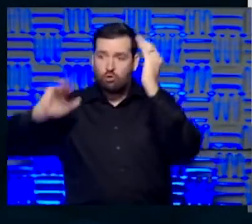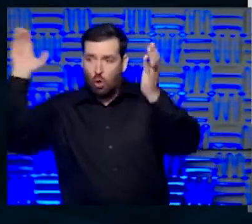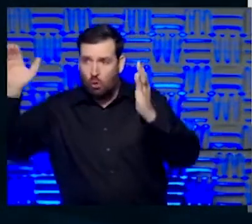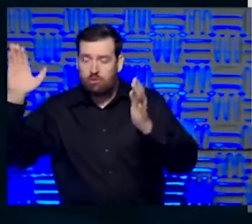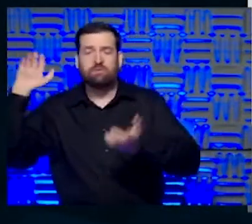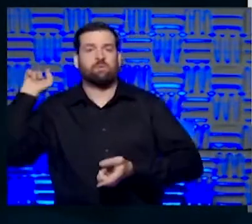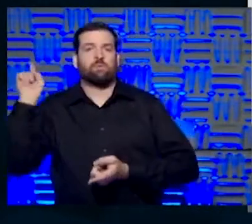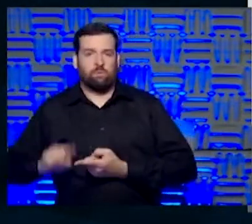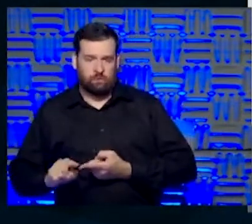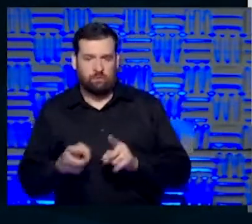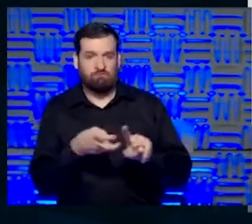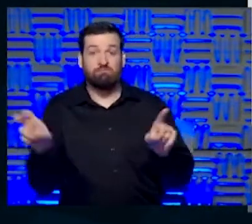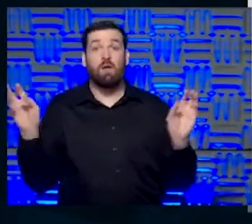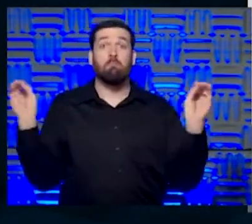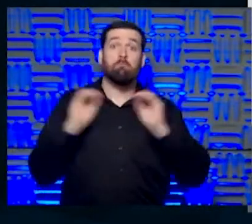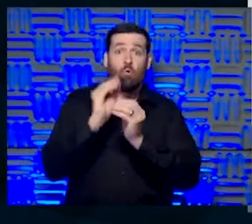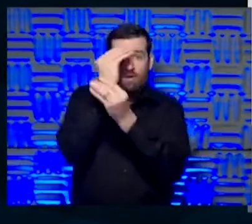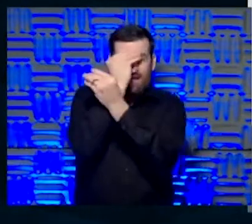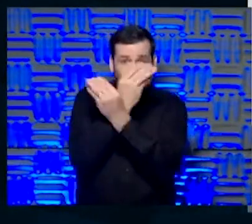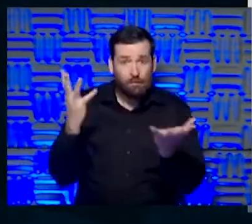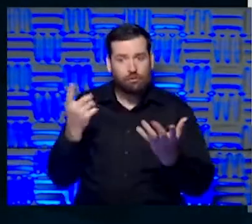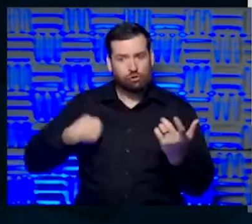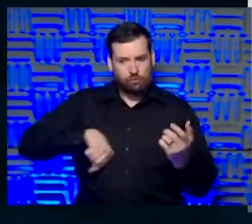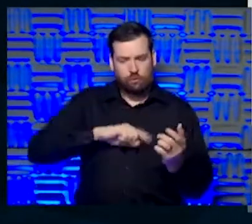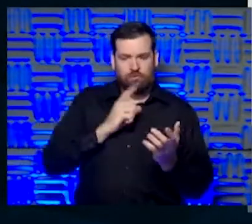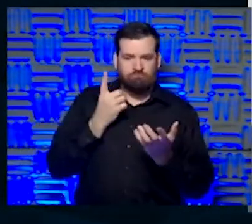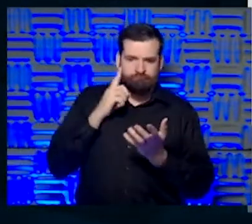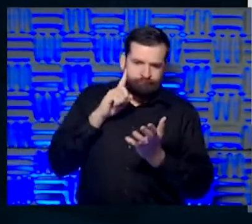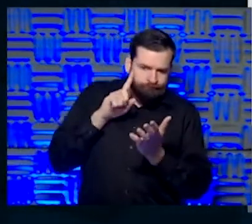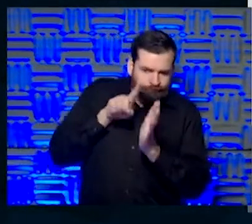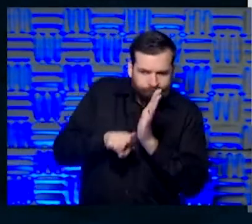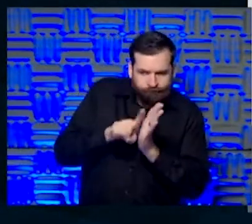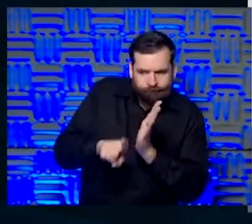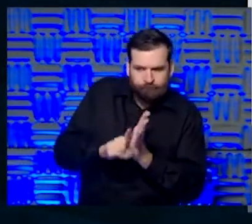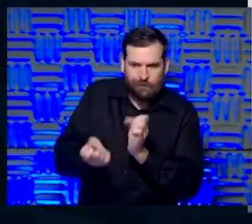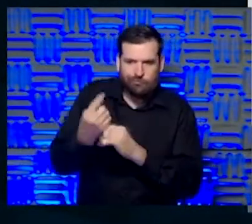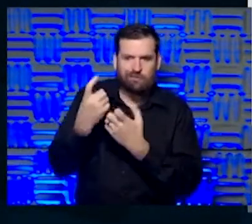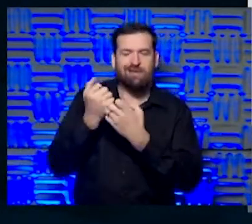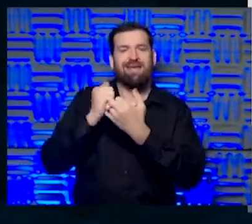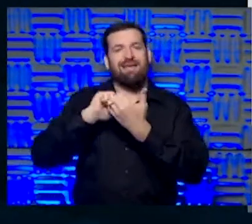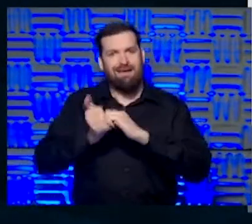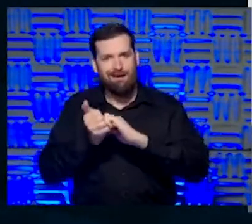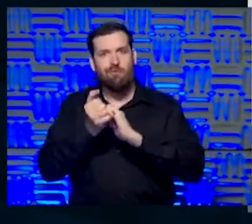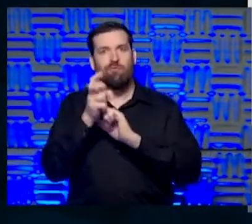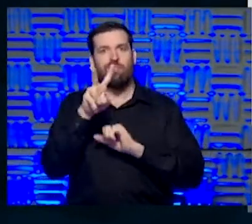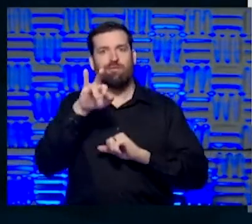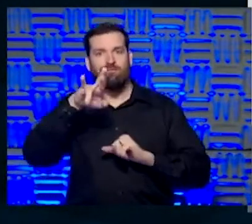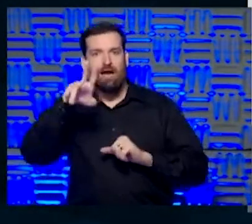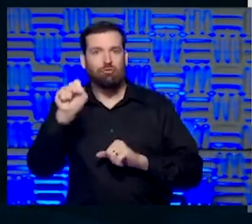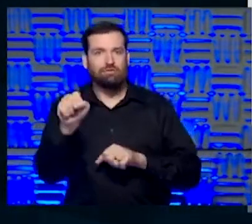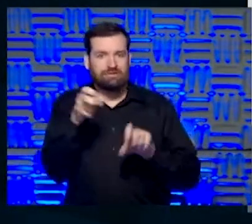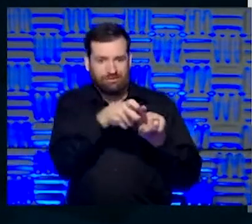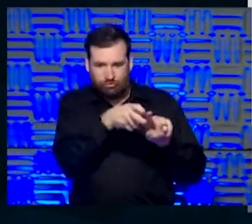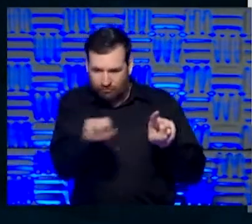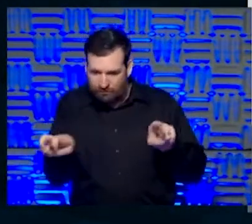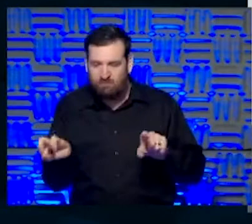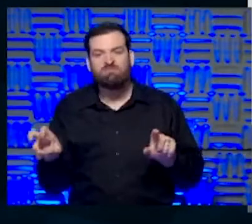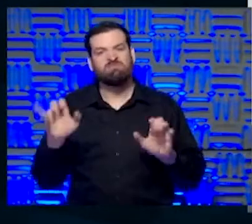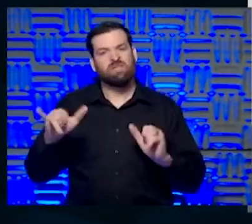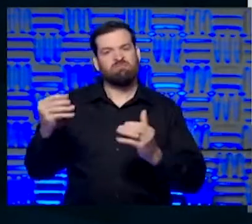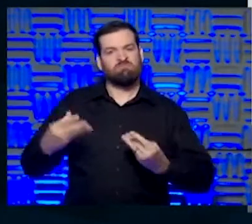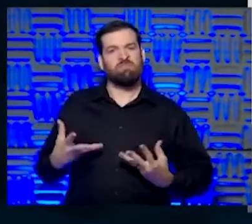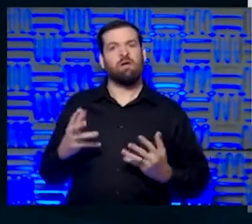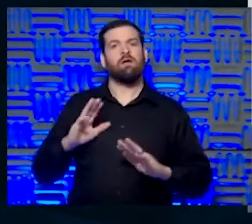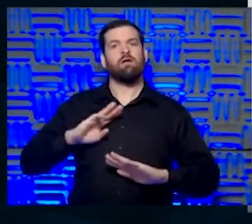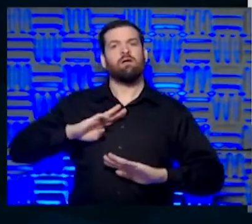we have more data out there and we understand a little bit more about how the virus is transmitted, I think that provides us a sense of